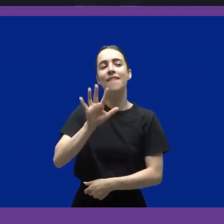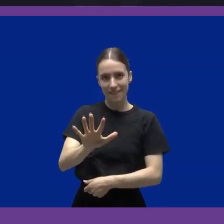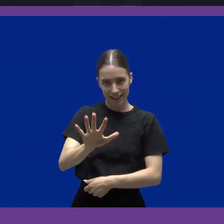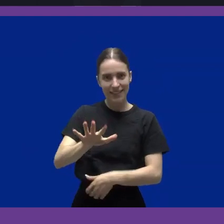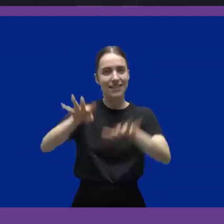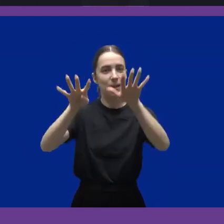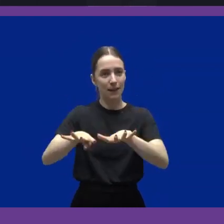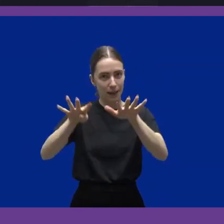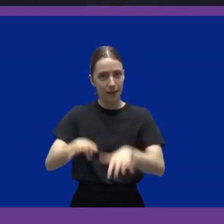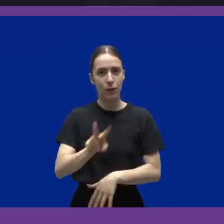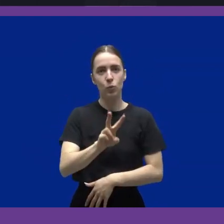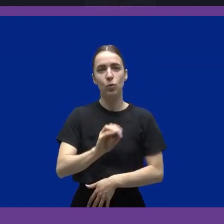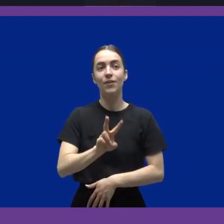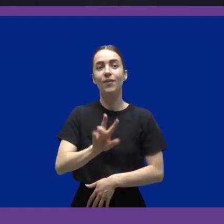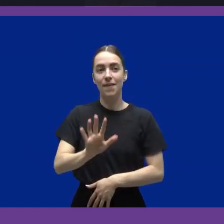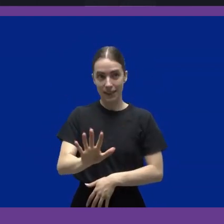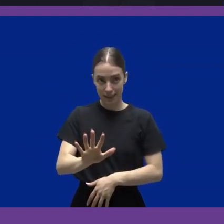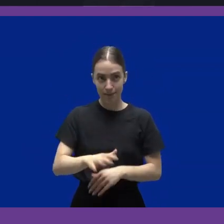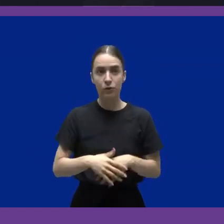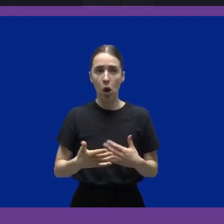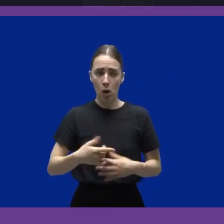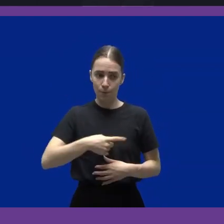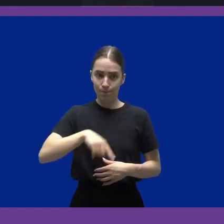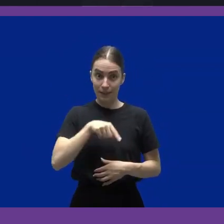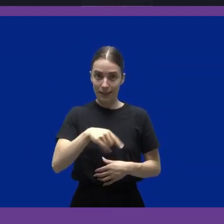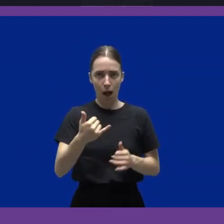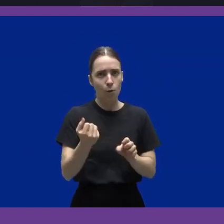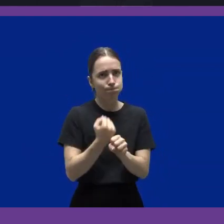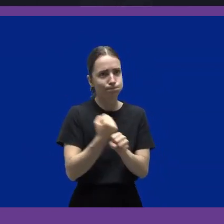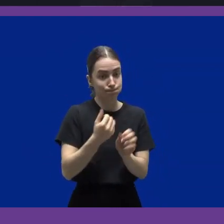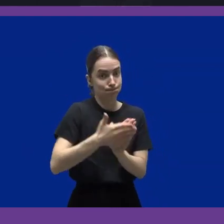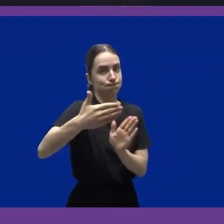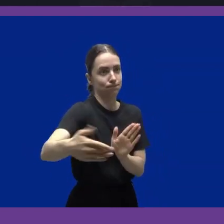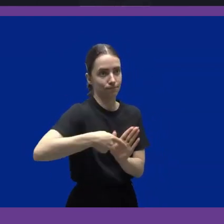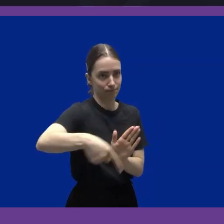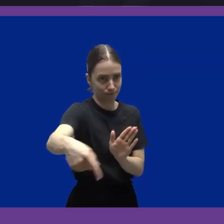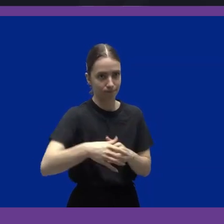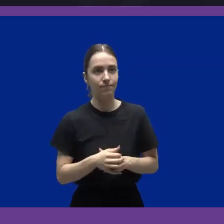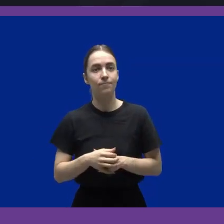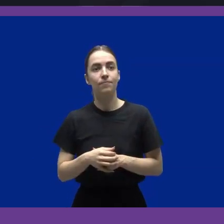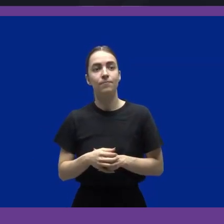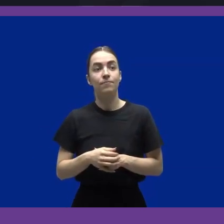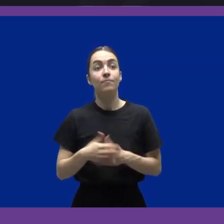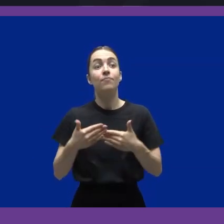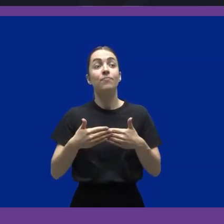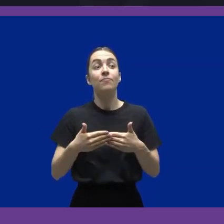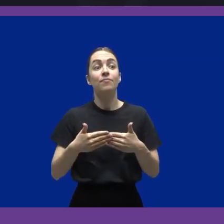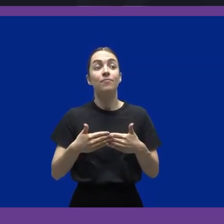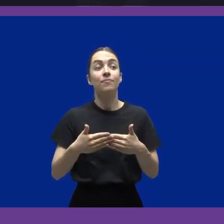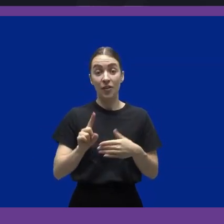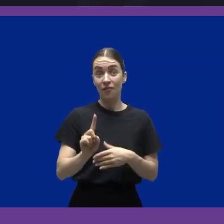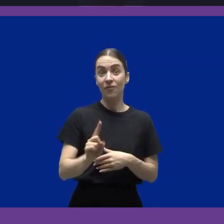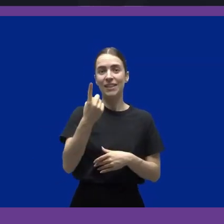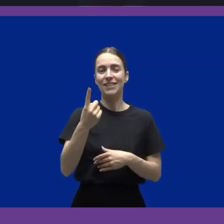first national vote. The first draft was produced in September 2024. The inquiry draft was produced